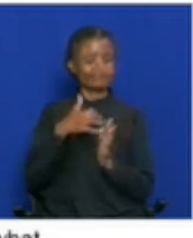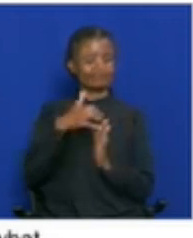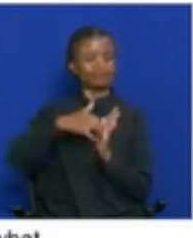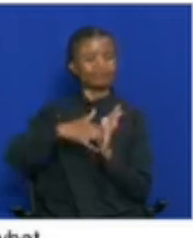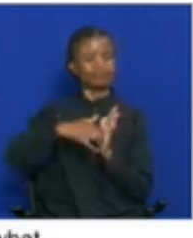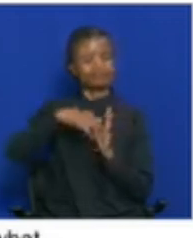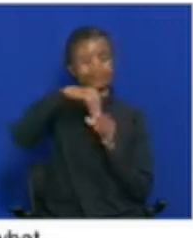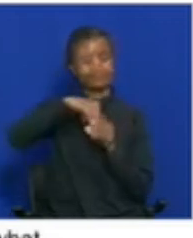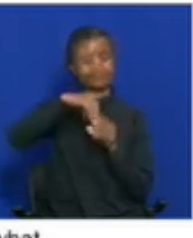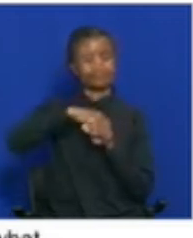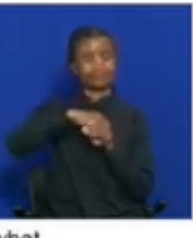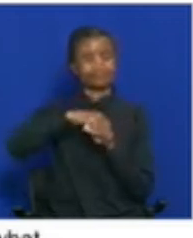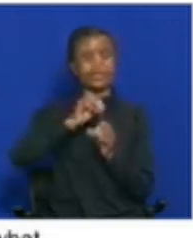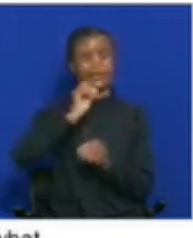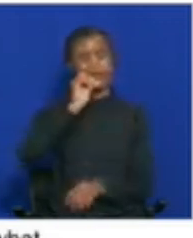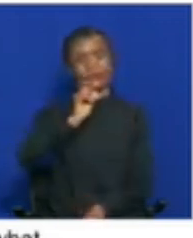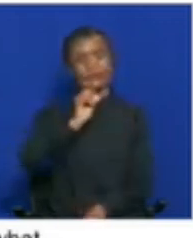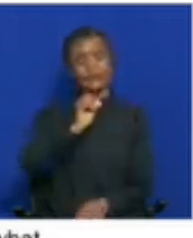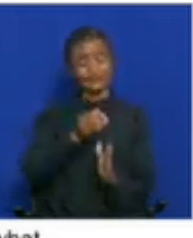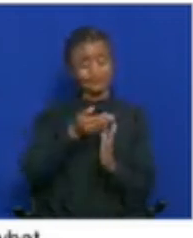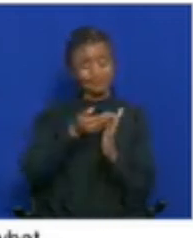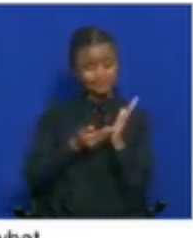A1s.